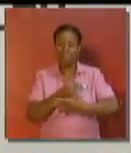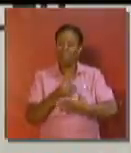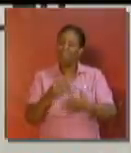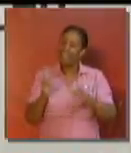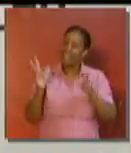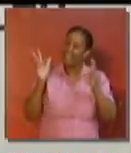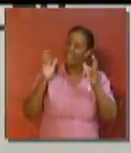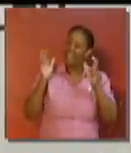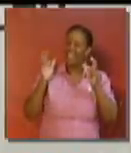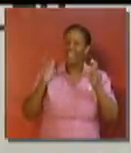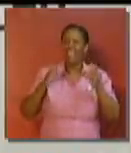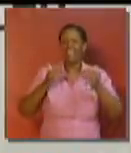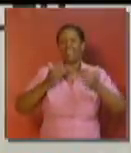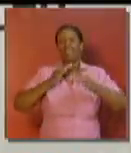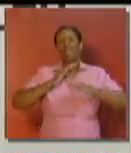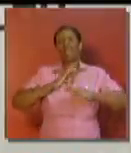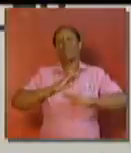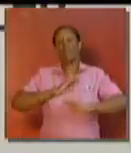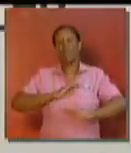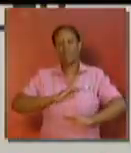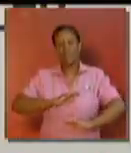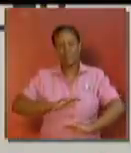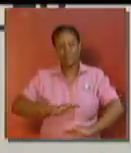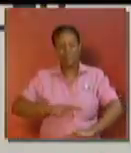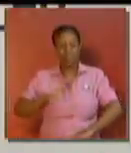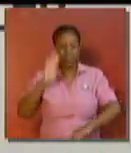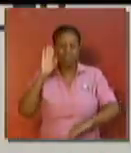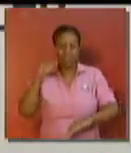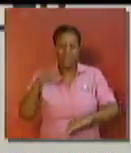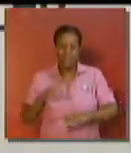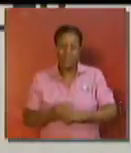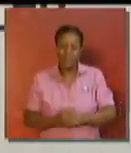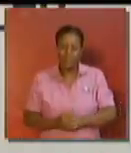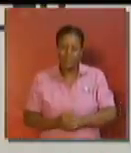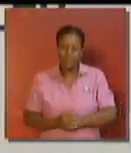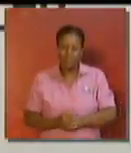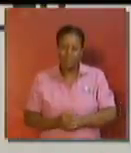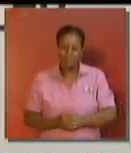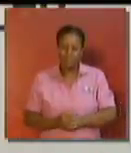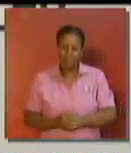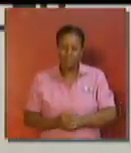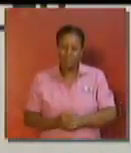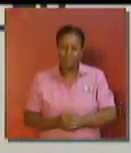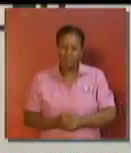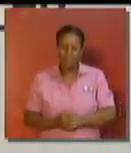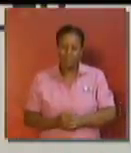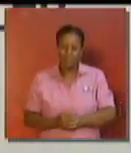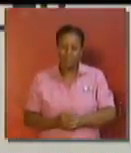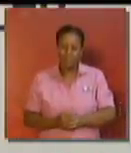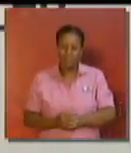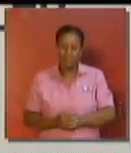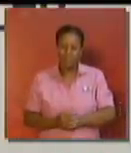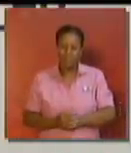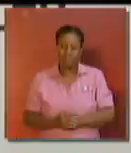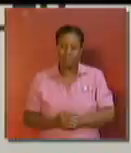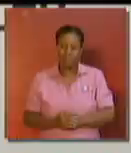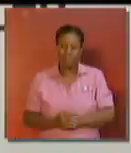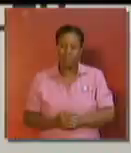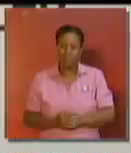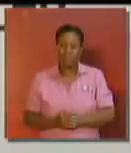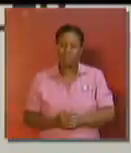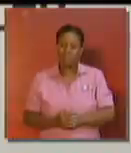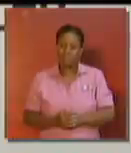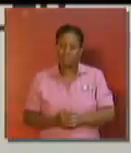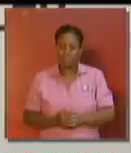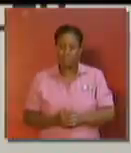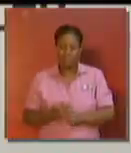bubble of persons who are pregnant. And I think that also should be extended to persons in the workplace. If you are working with someone